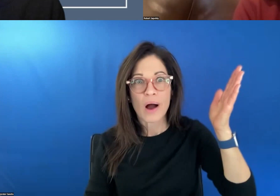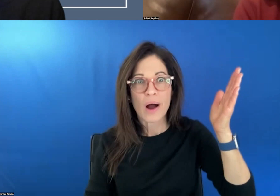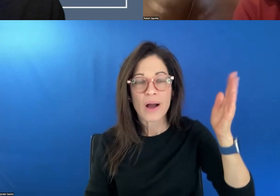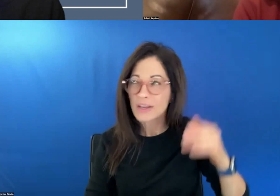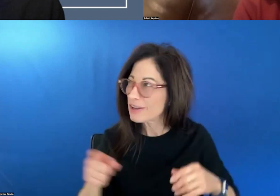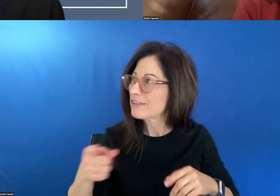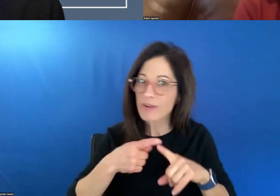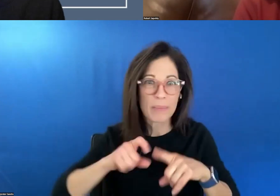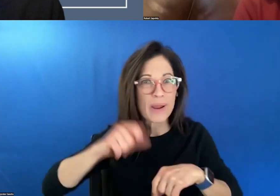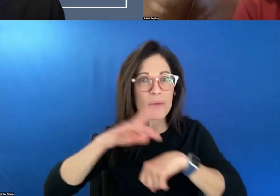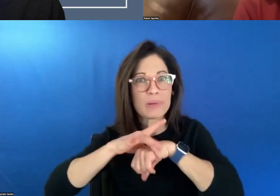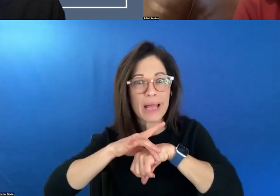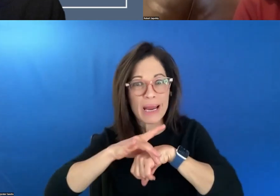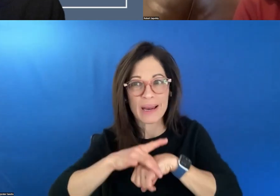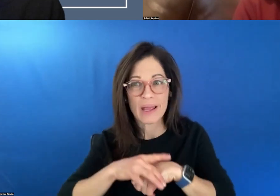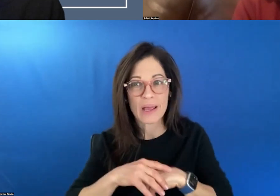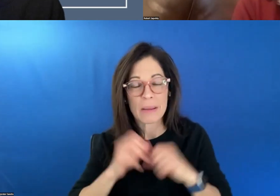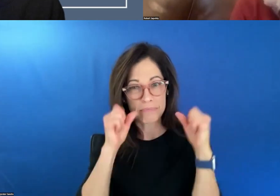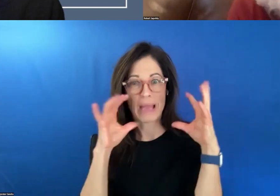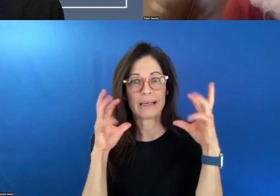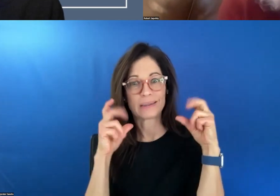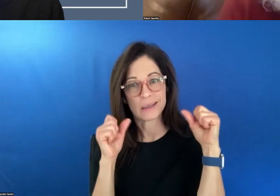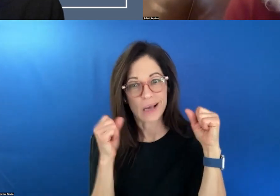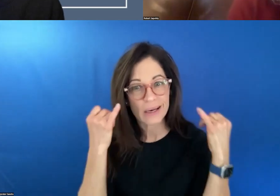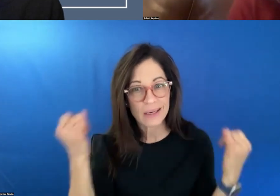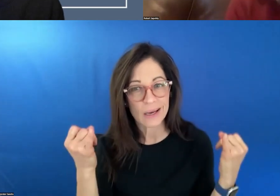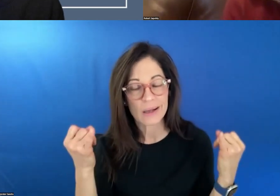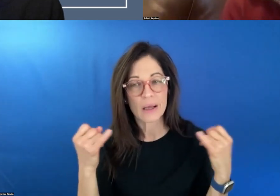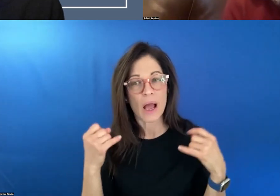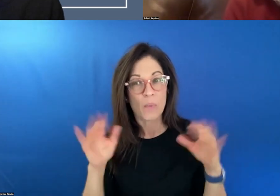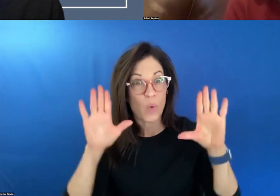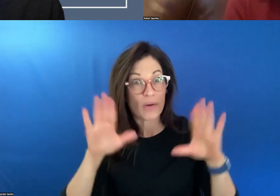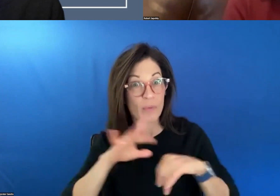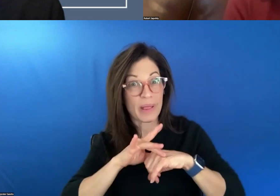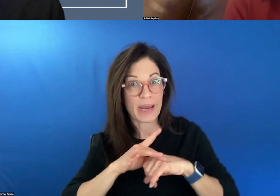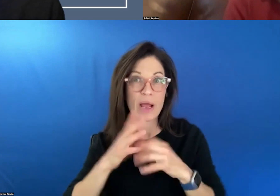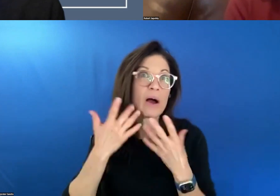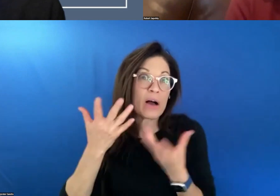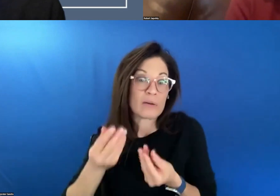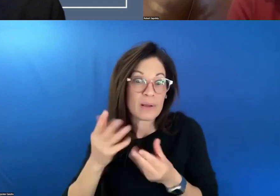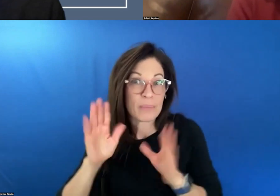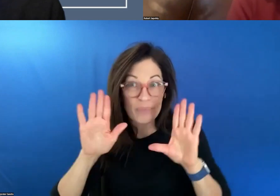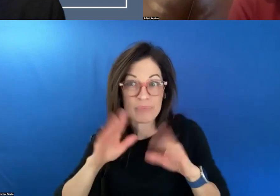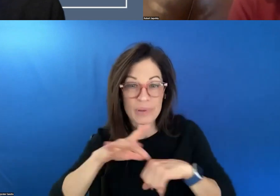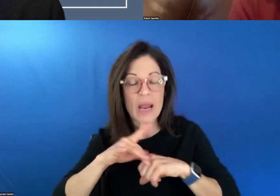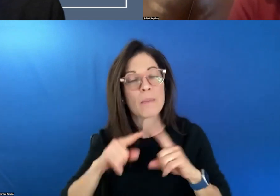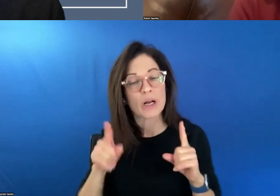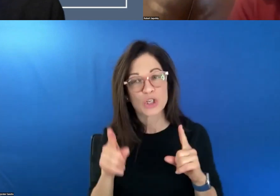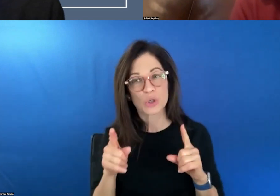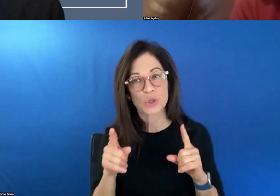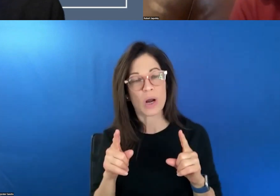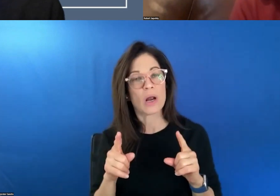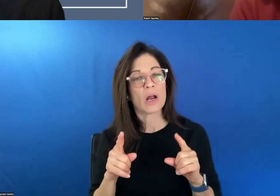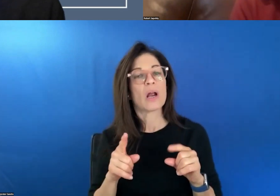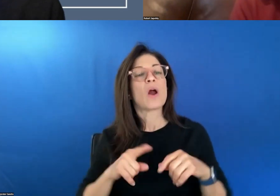planet. It's like an incredibly moving, commendable planet, but this guy is from a you're acting upon a